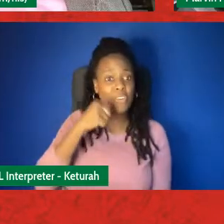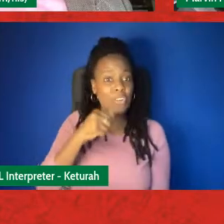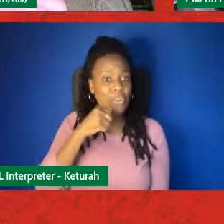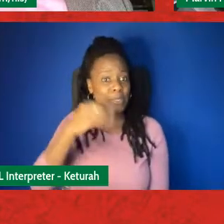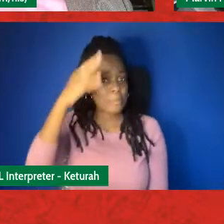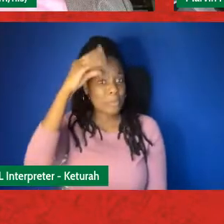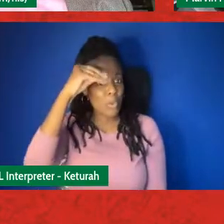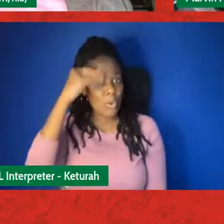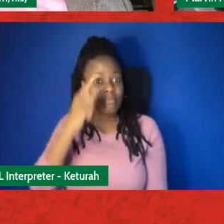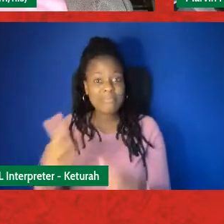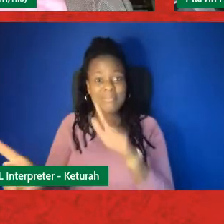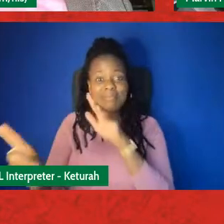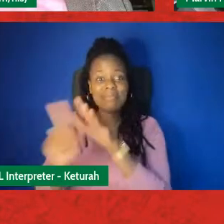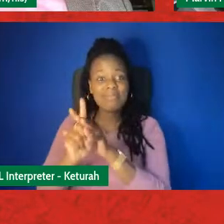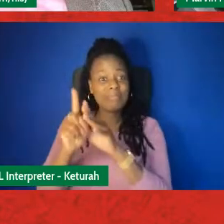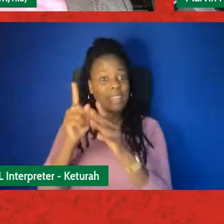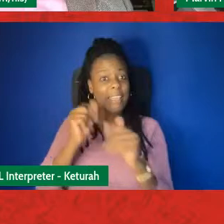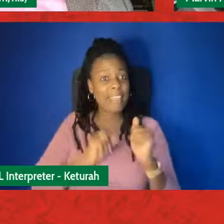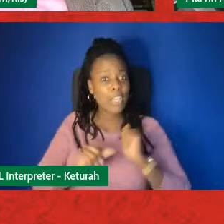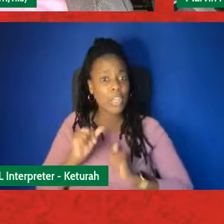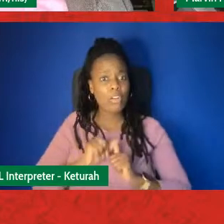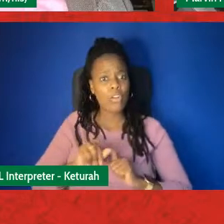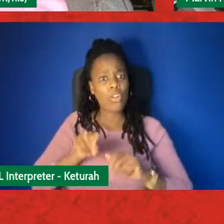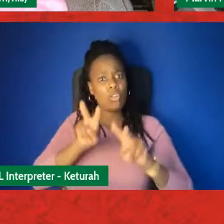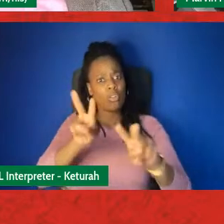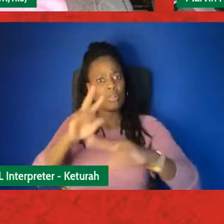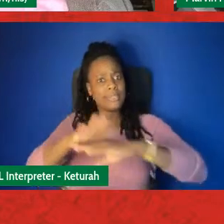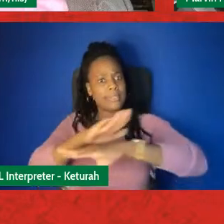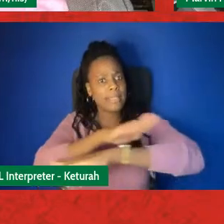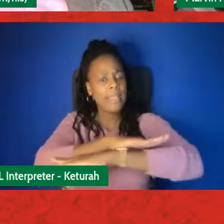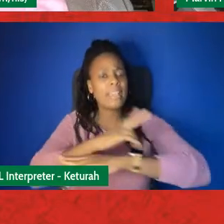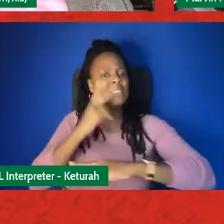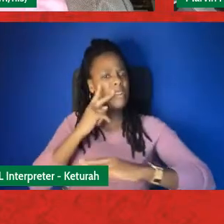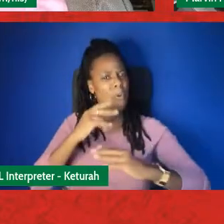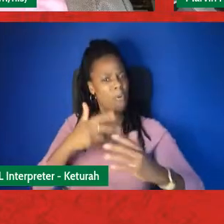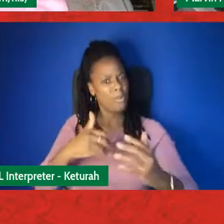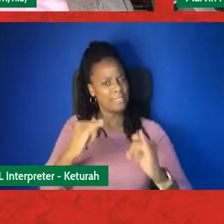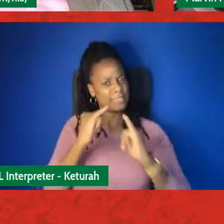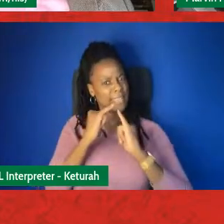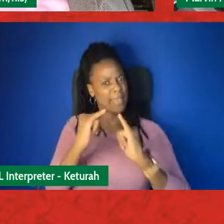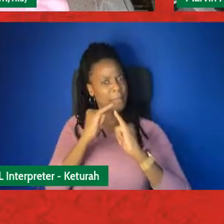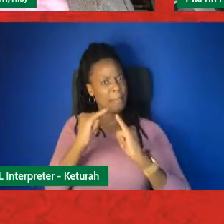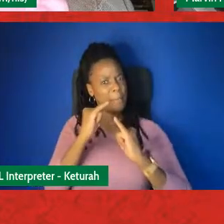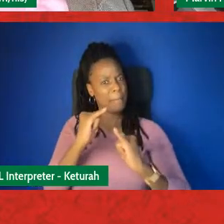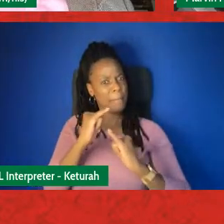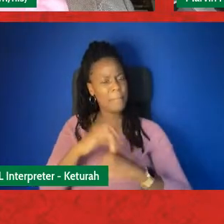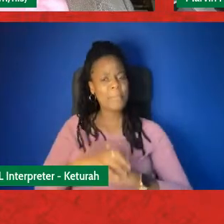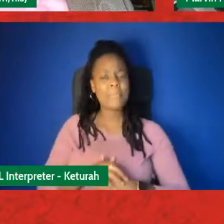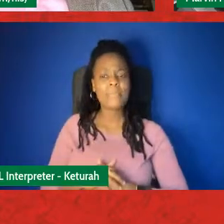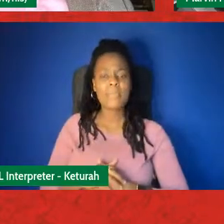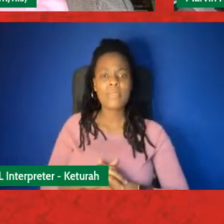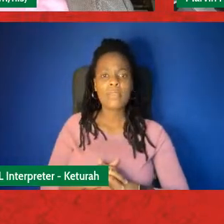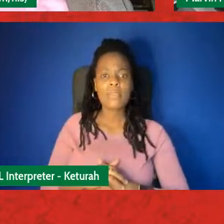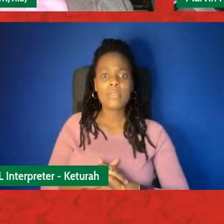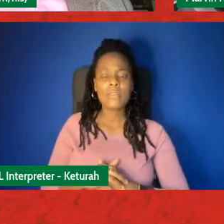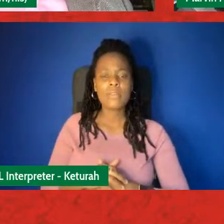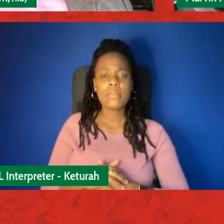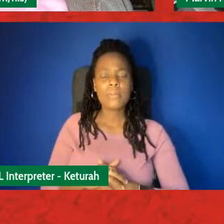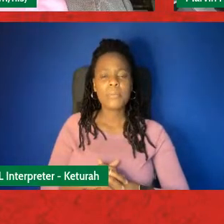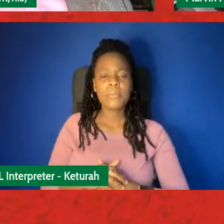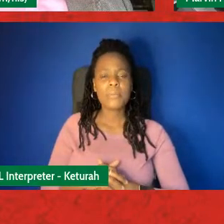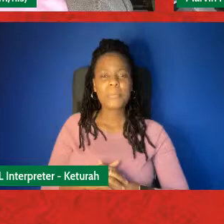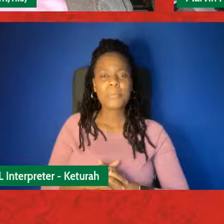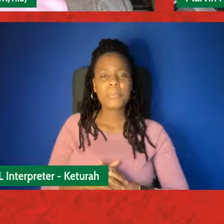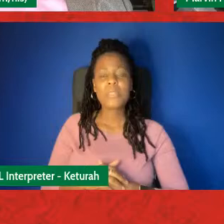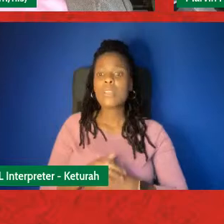they come to the theatre, that they could see somebody on stage that looked like them. And so that, you have that kind of tie-in